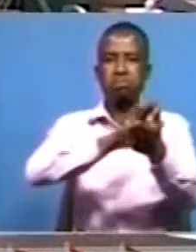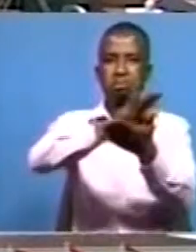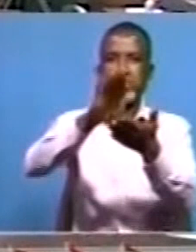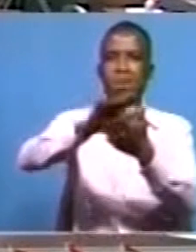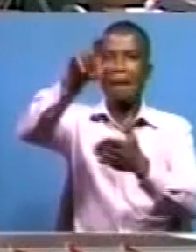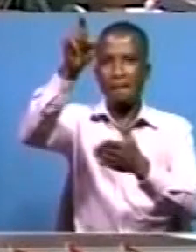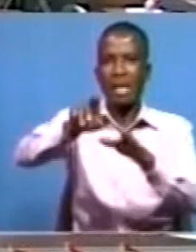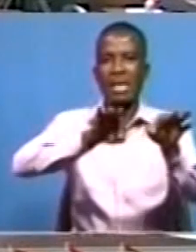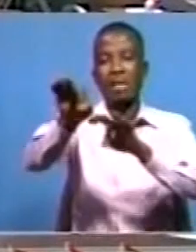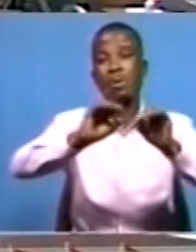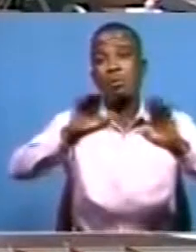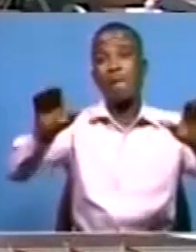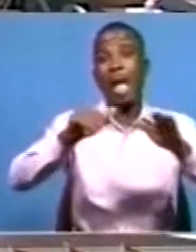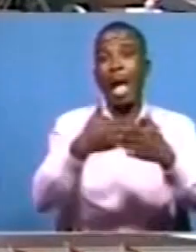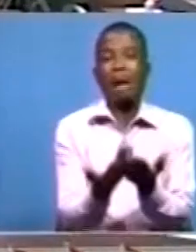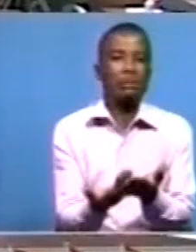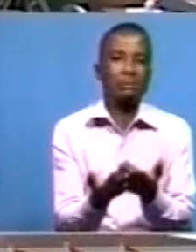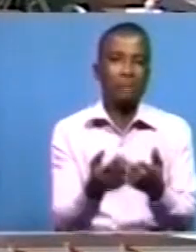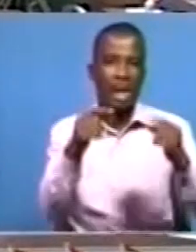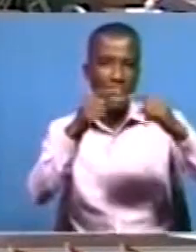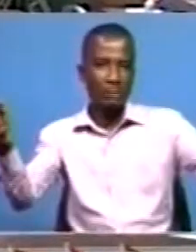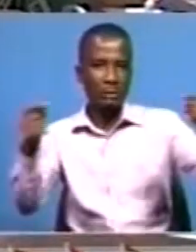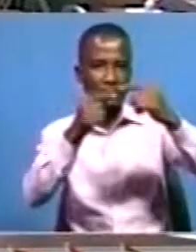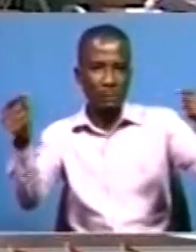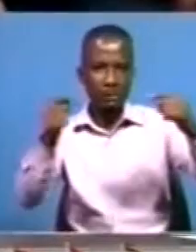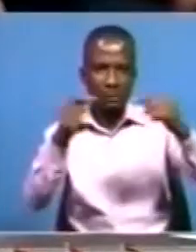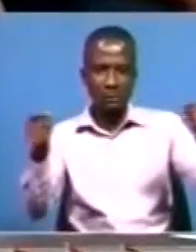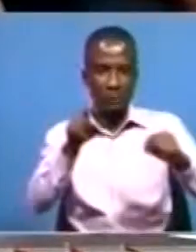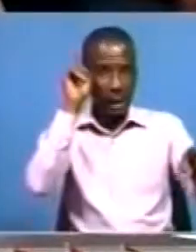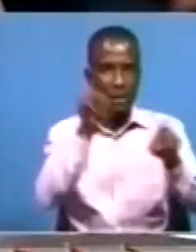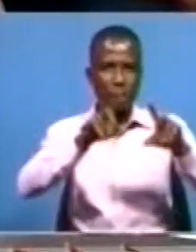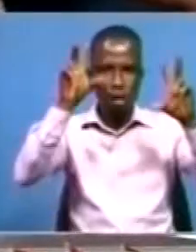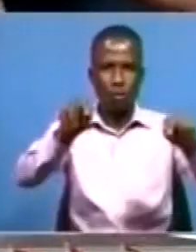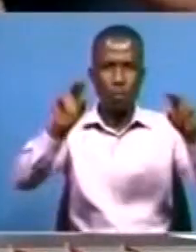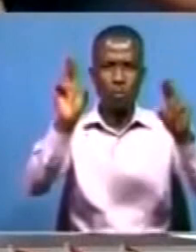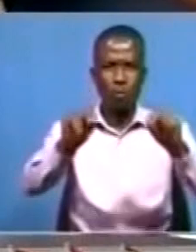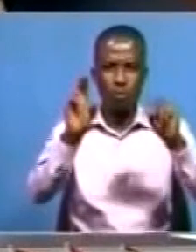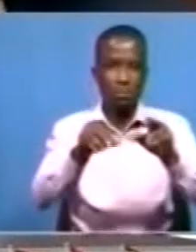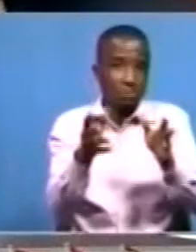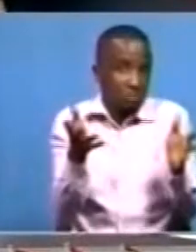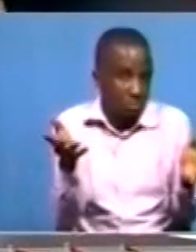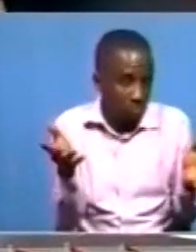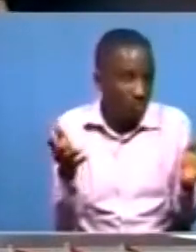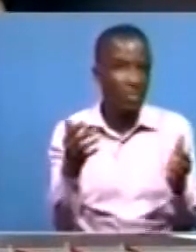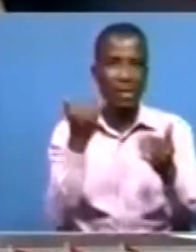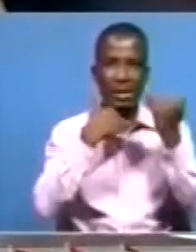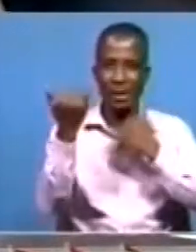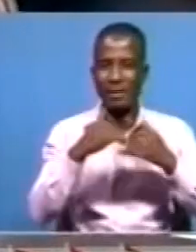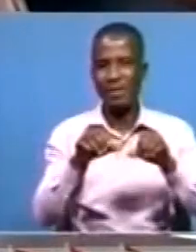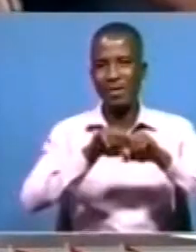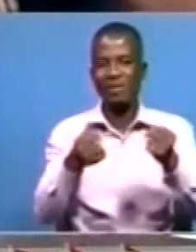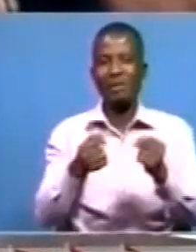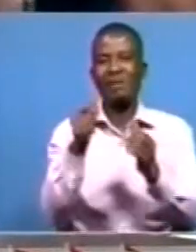witnesses. We disagree with counsel for the petitioner on all these grounds, urging alleged fundamental errors as constituting